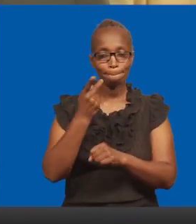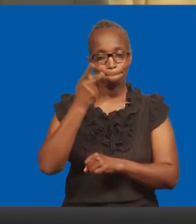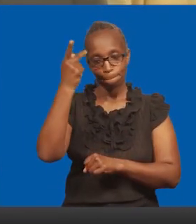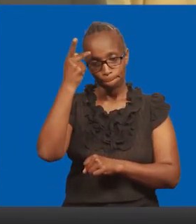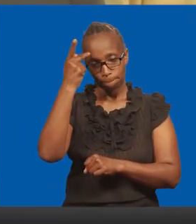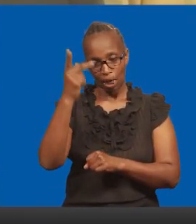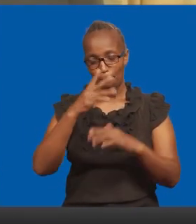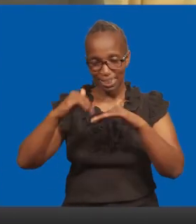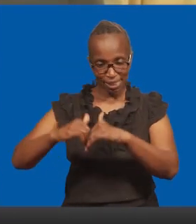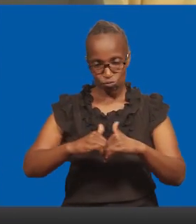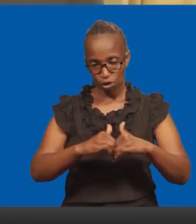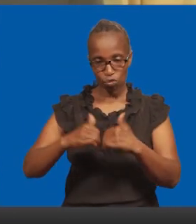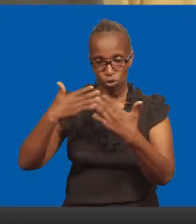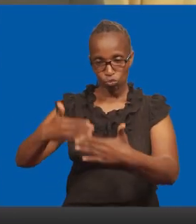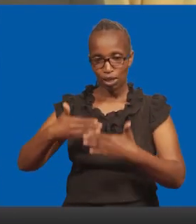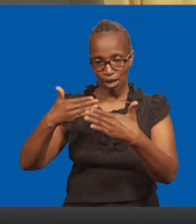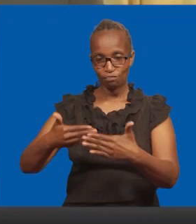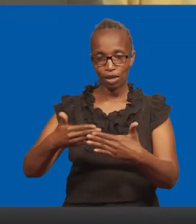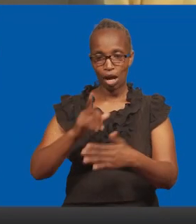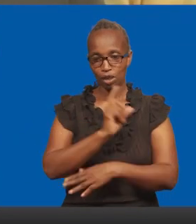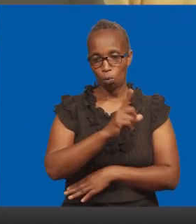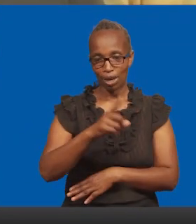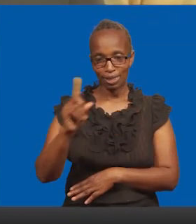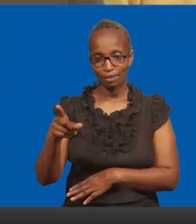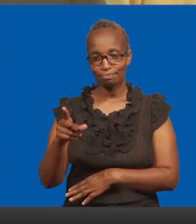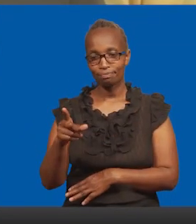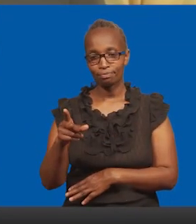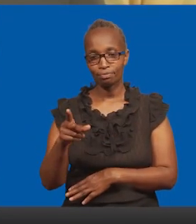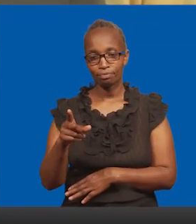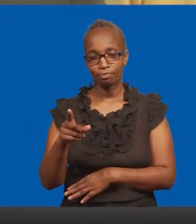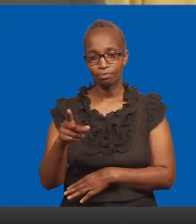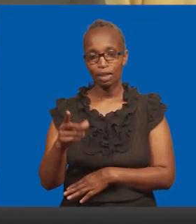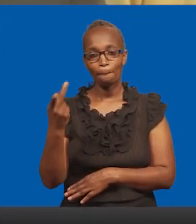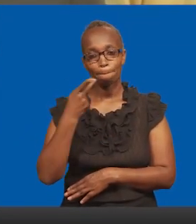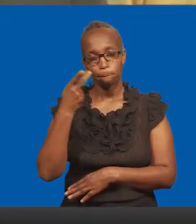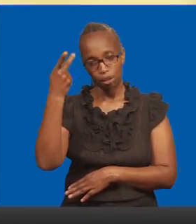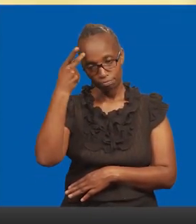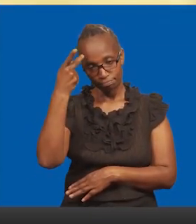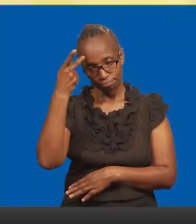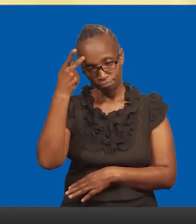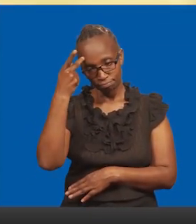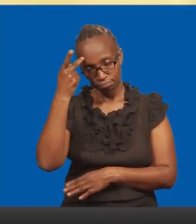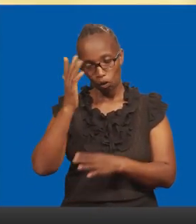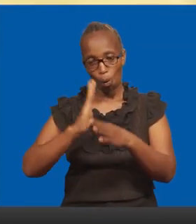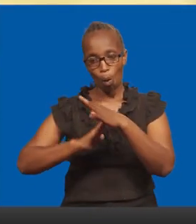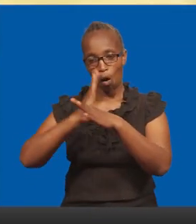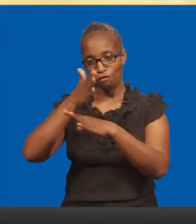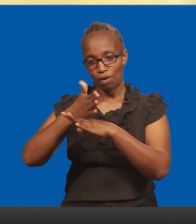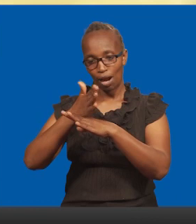ndani ya shule, kwa kuwa wazazi wengi wanang'ang'ana kuwapa mwongozo mzuri kuhusu madhara ya kulevya. They want all